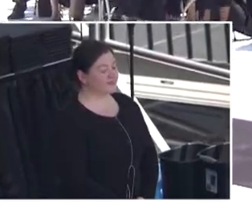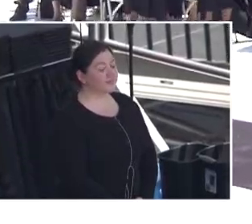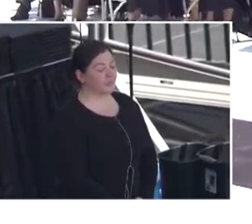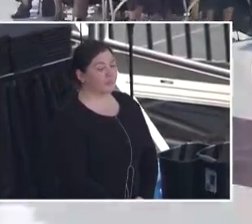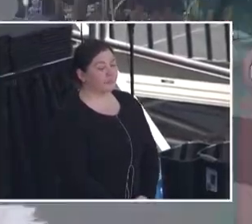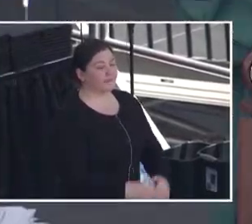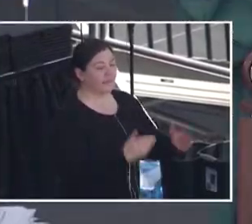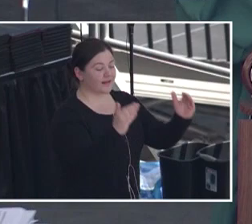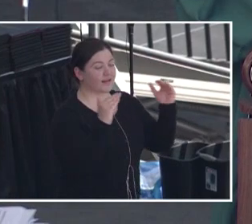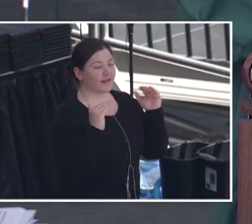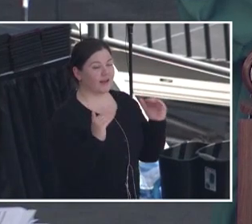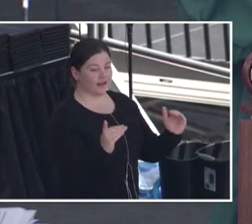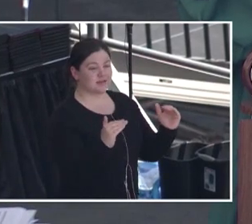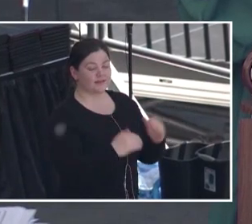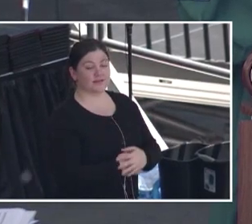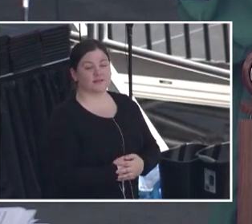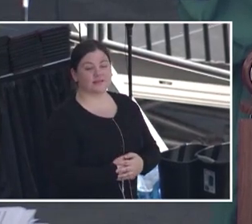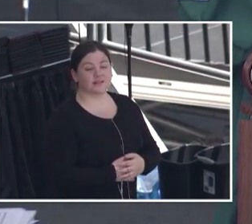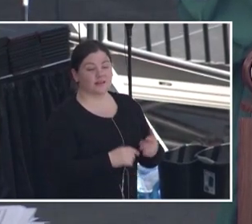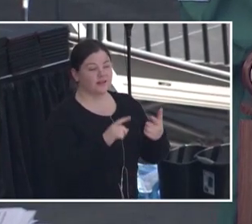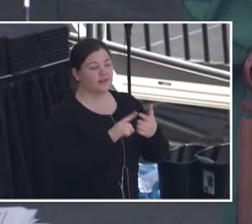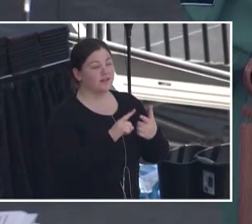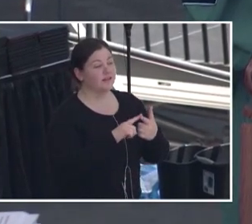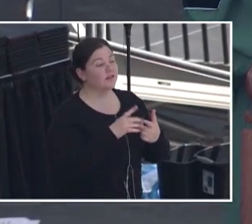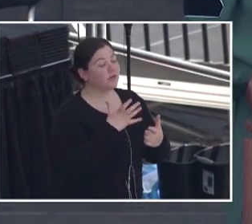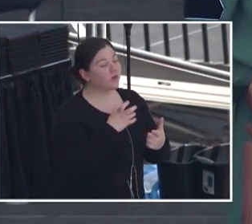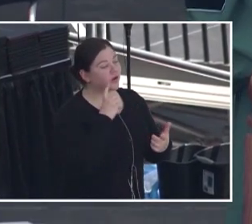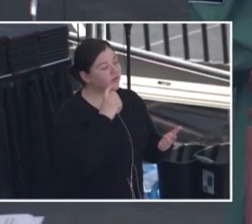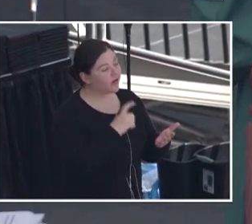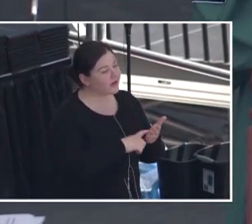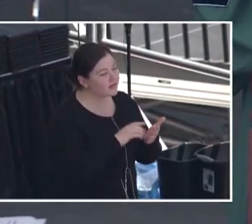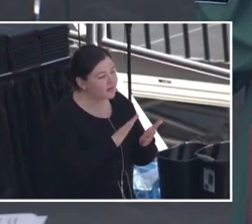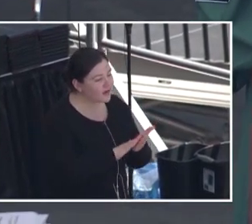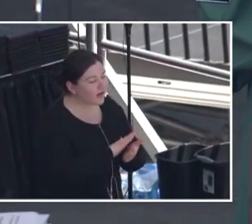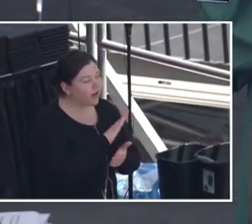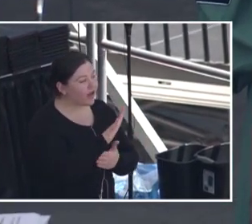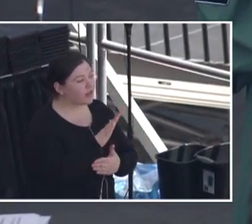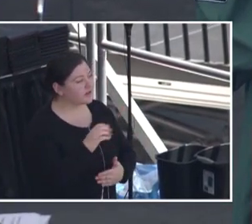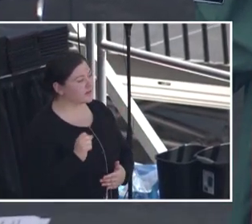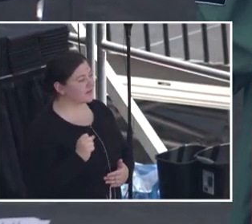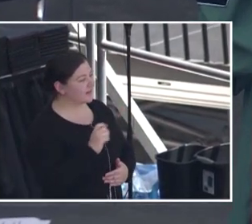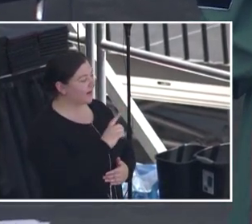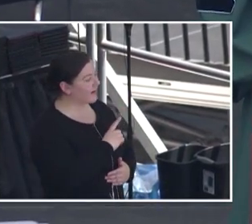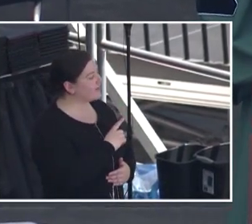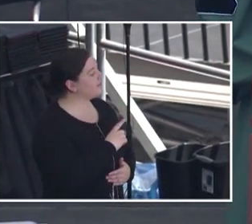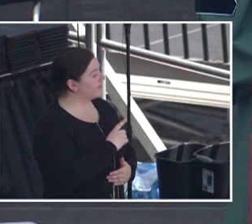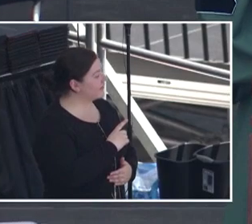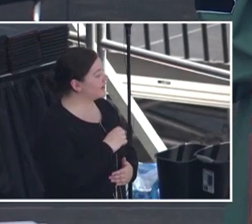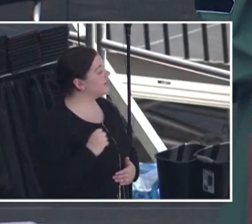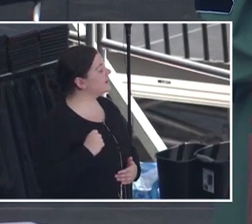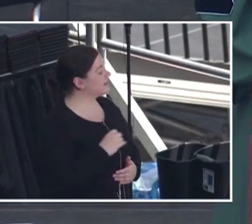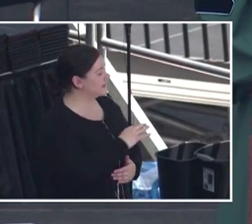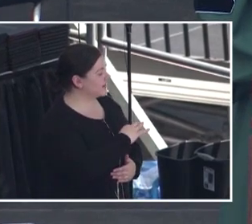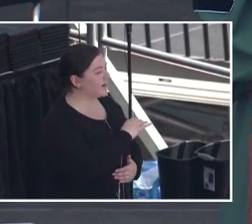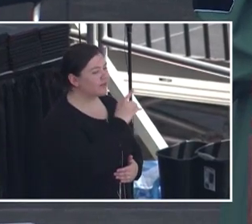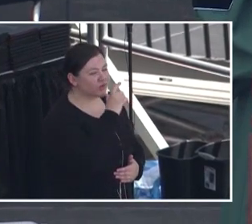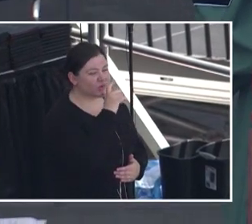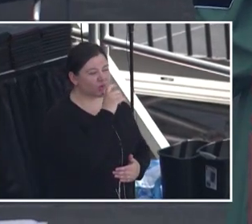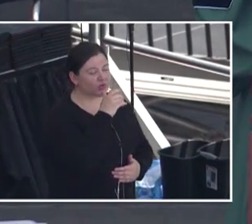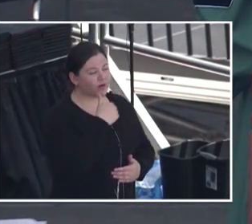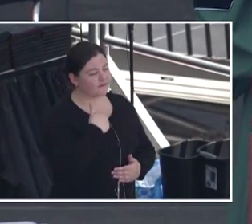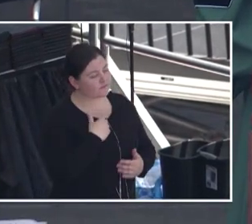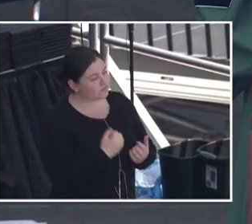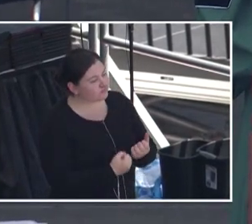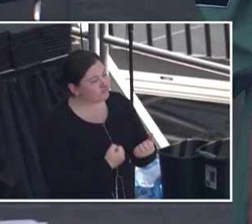Next, we recognize the college administrators and staff who provide support